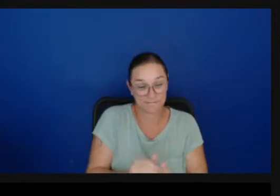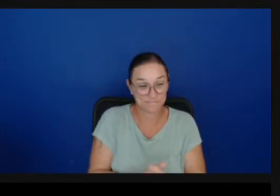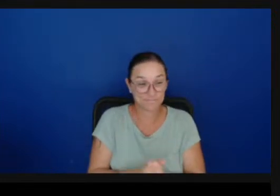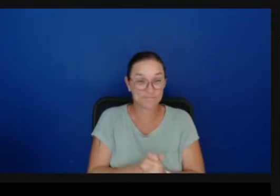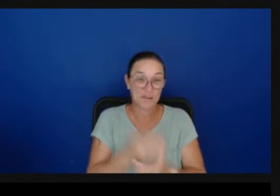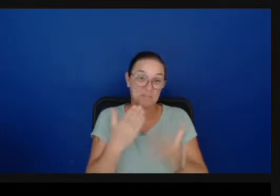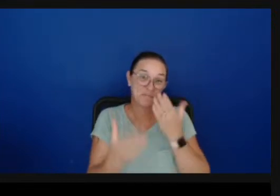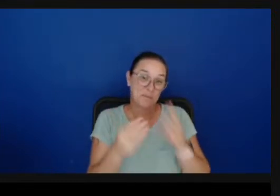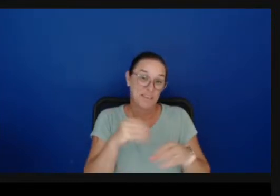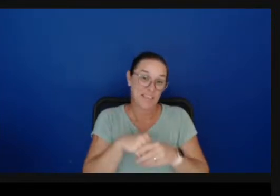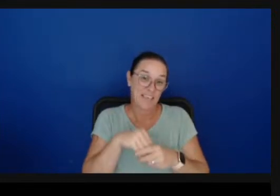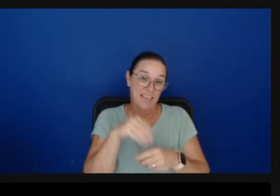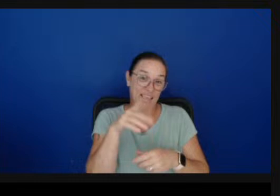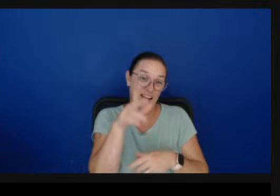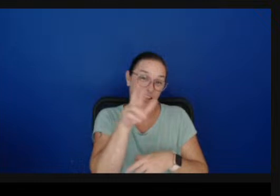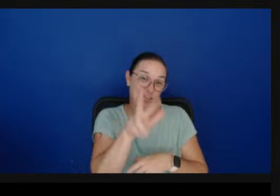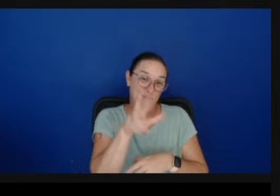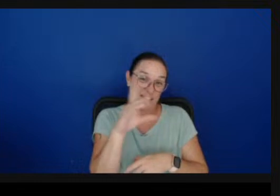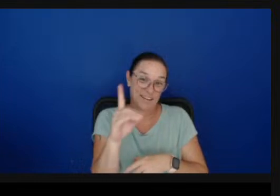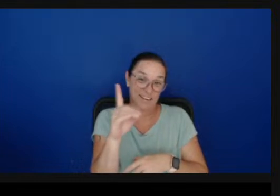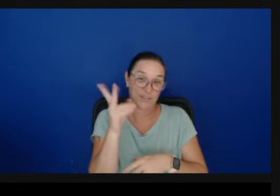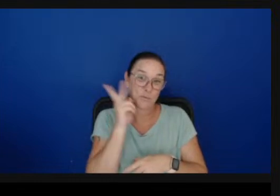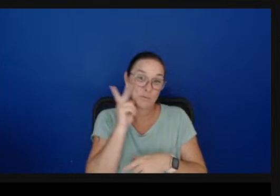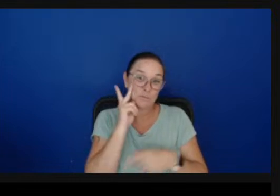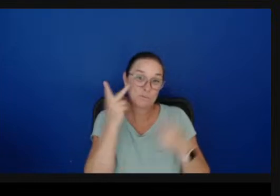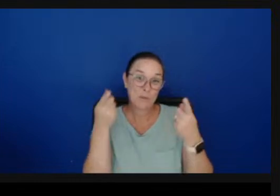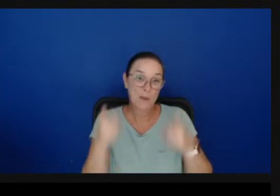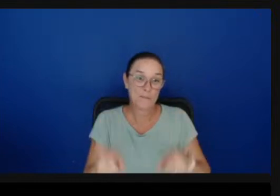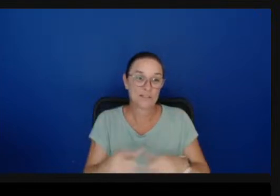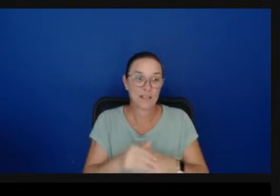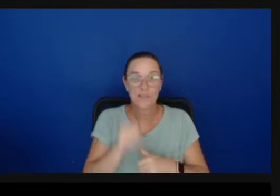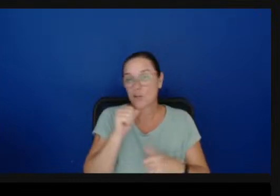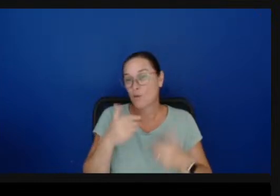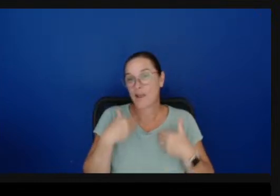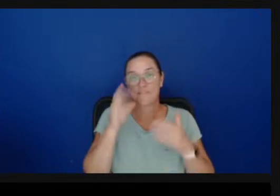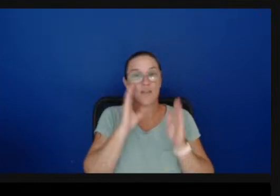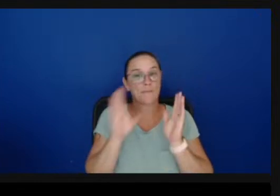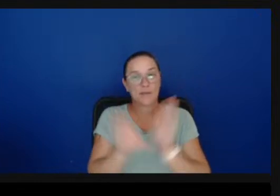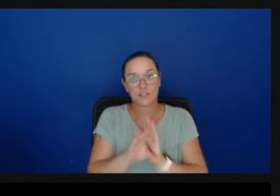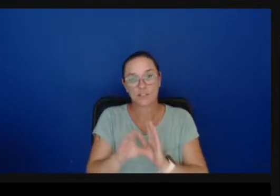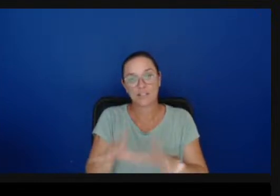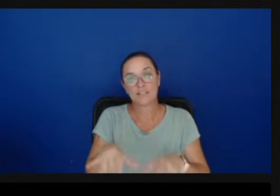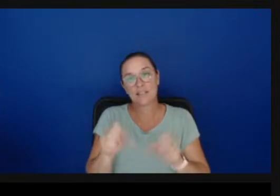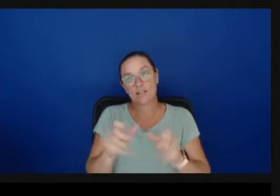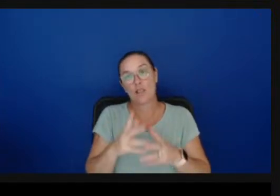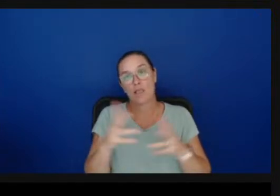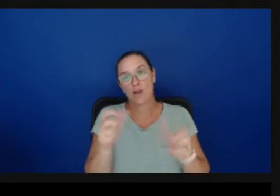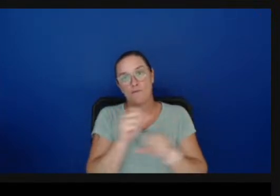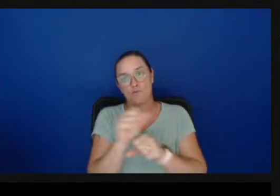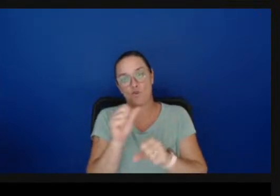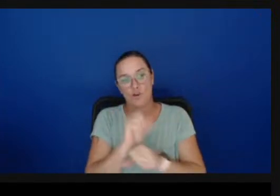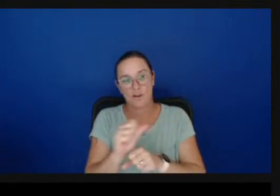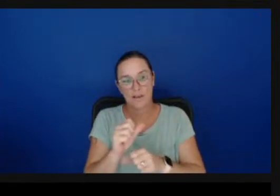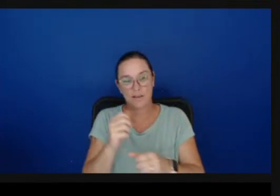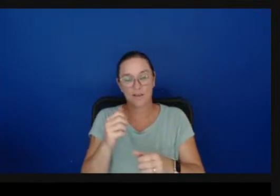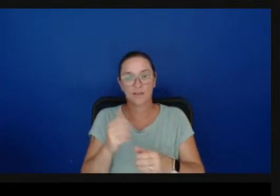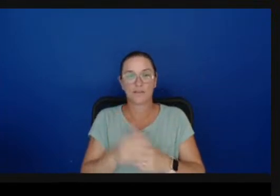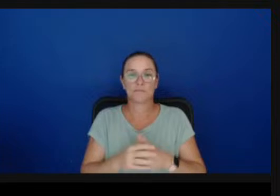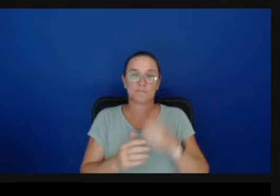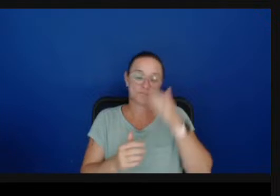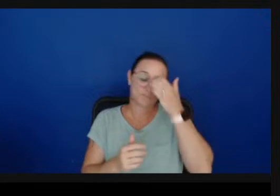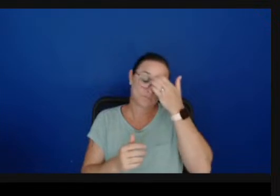3D. So we'll see what comes out of this. They don't have an image yet. It takes a lot of processing. That'll be what we talk about next here,